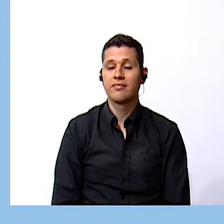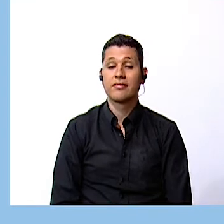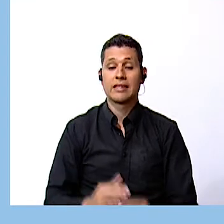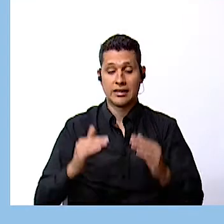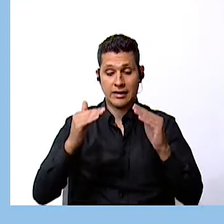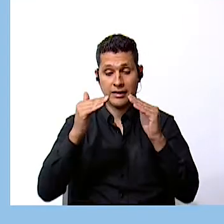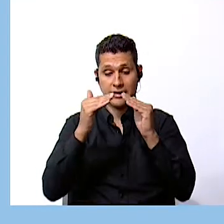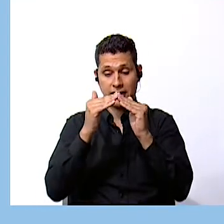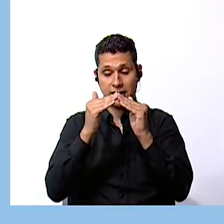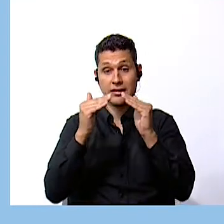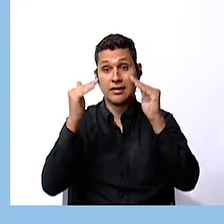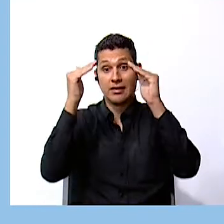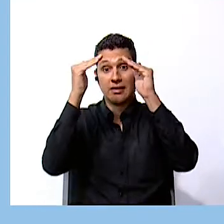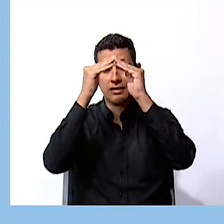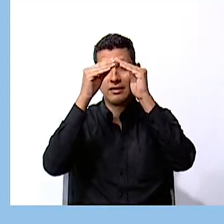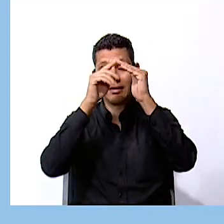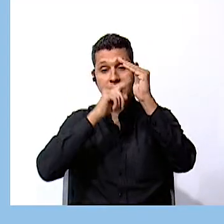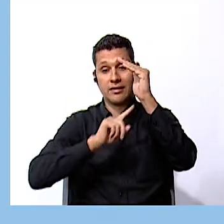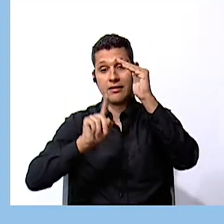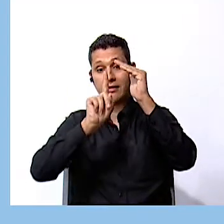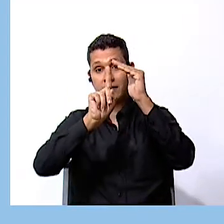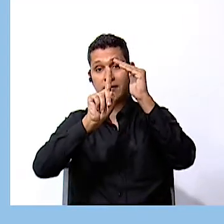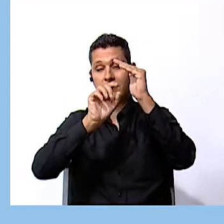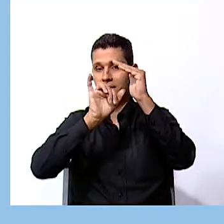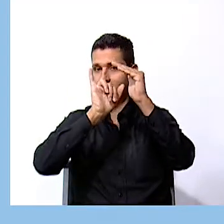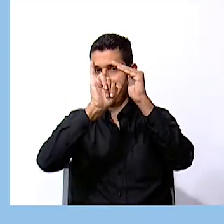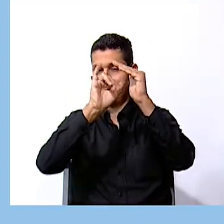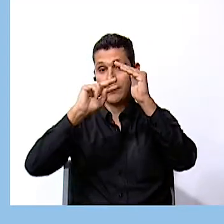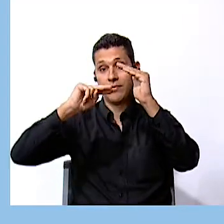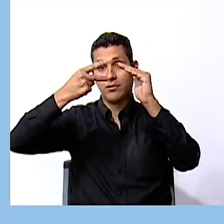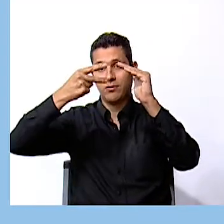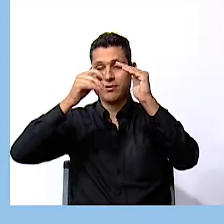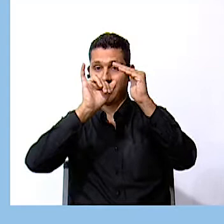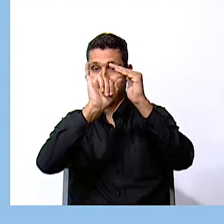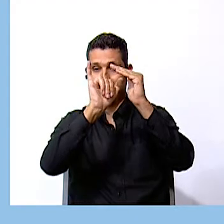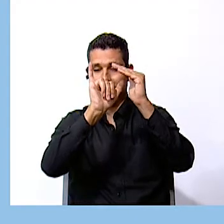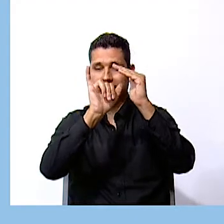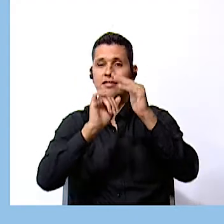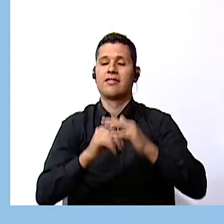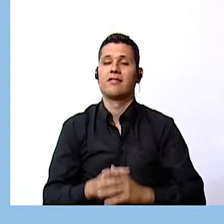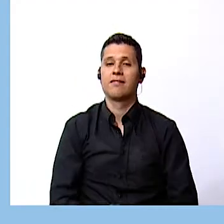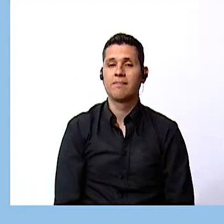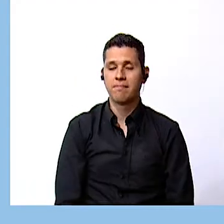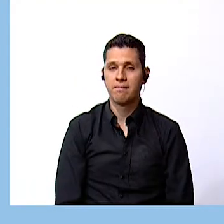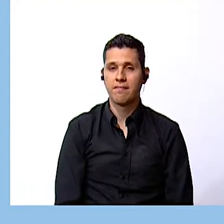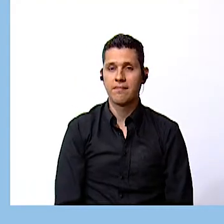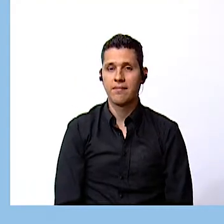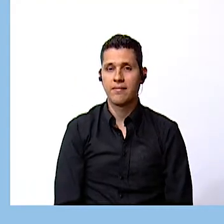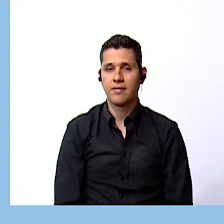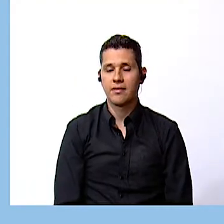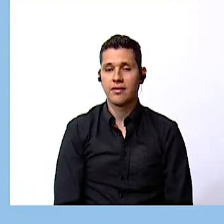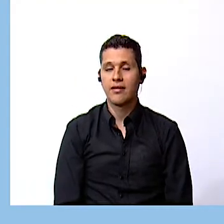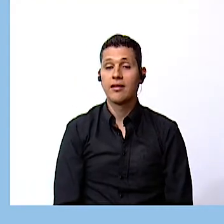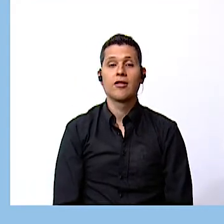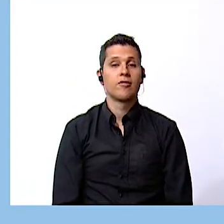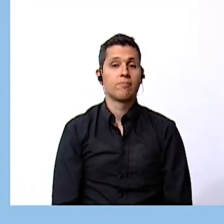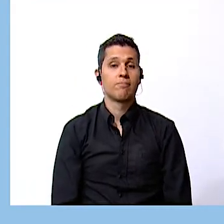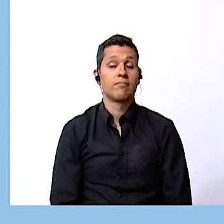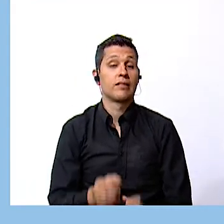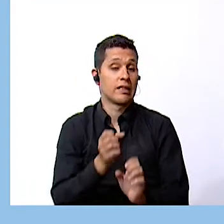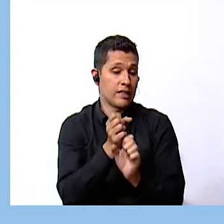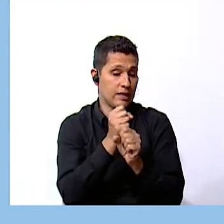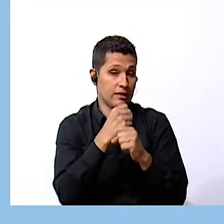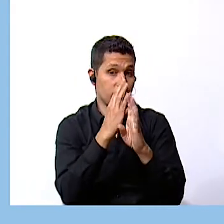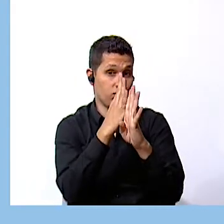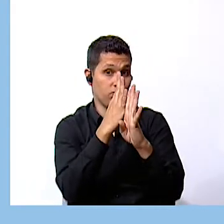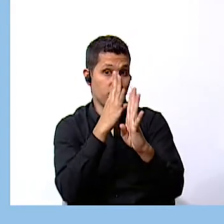floor. El de estar en un segundo piso. Ajá. Get in line or make a line. El